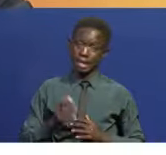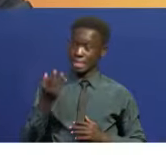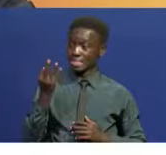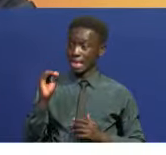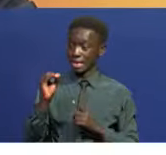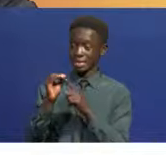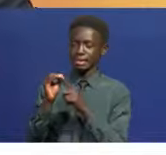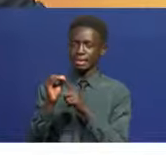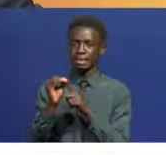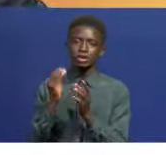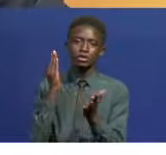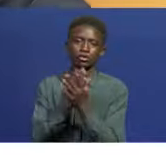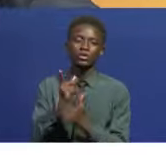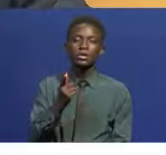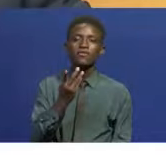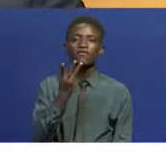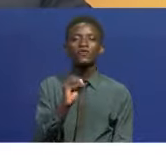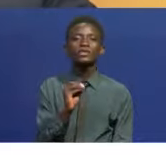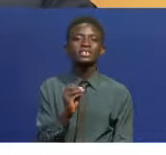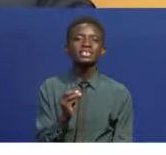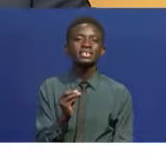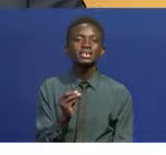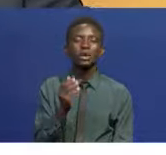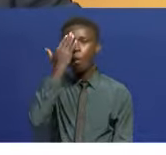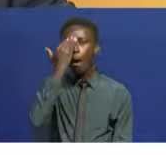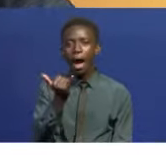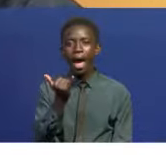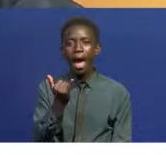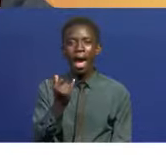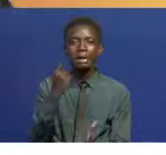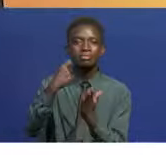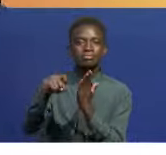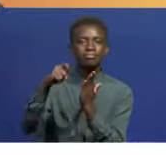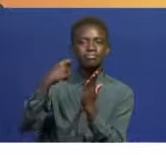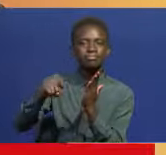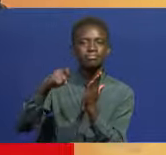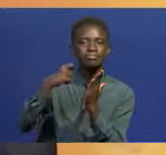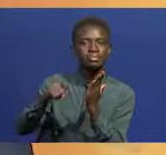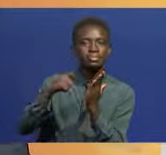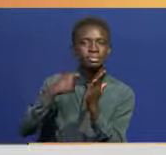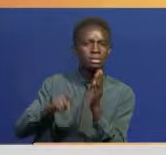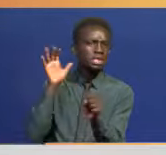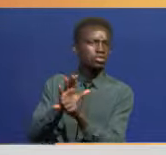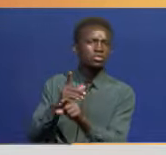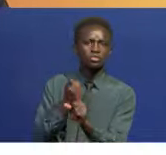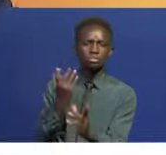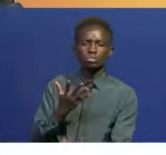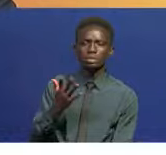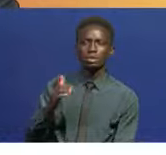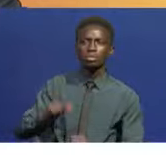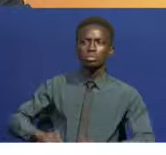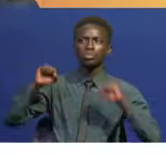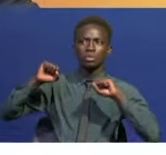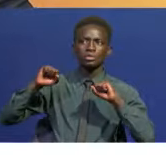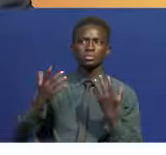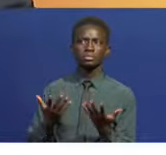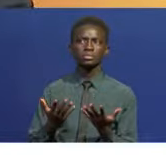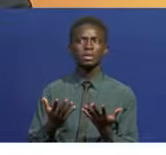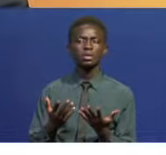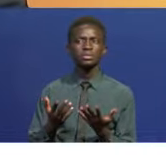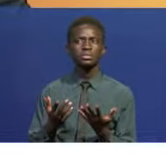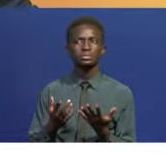40. Based on other statutory deductions that we do from the employer side. It's not that. That is what goes to the to